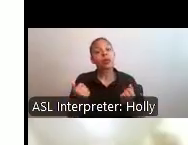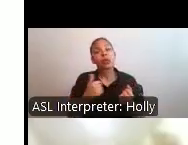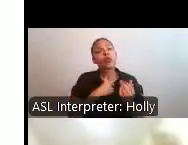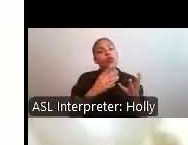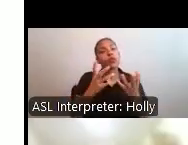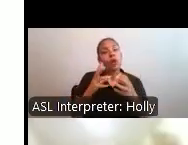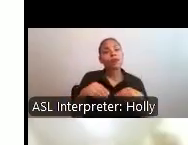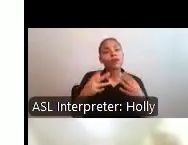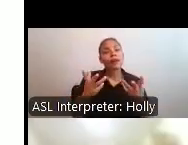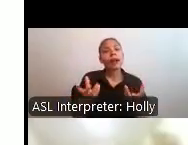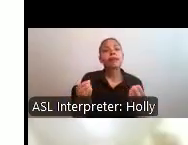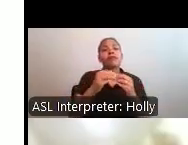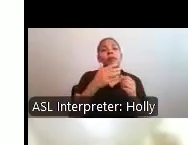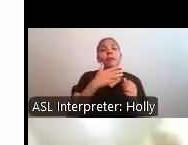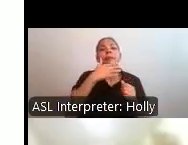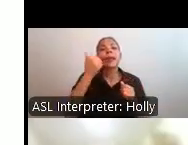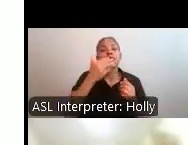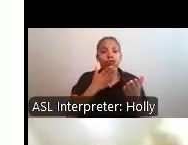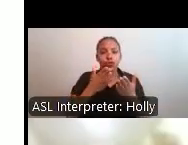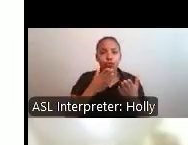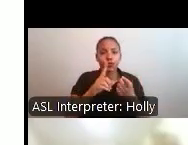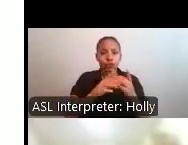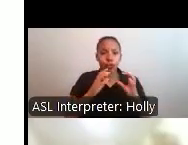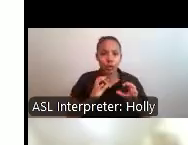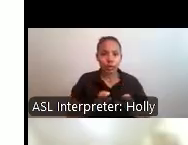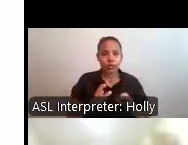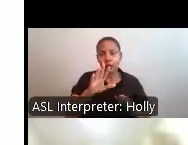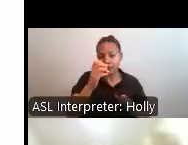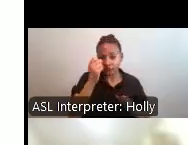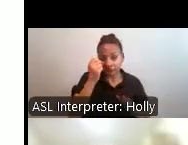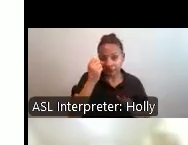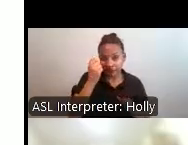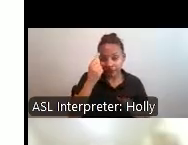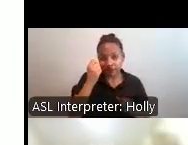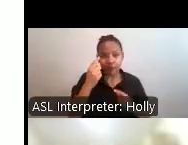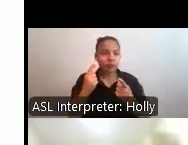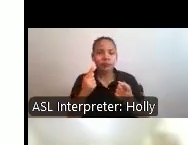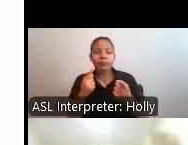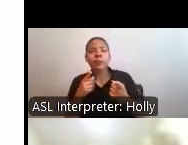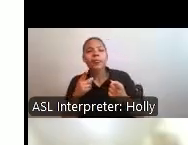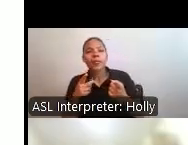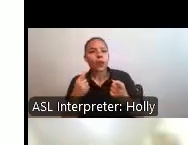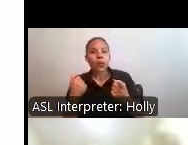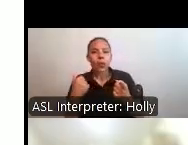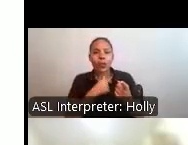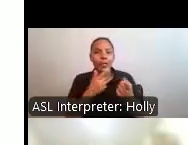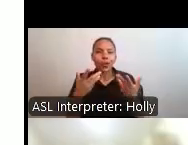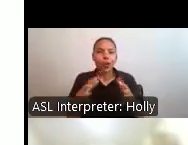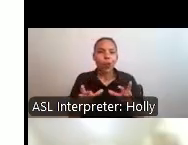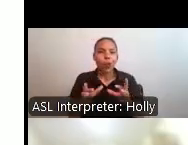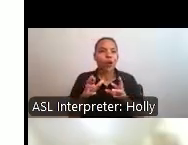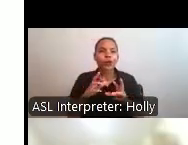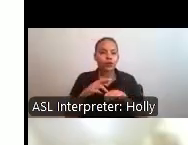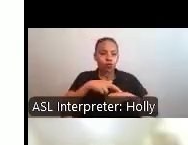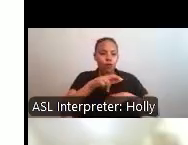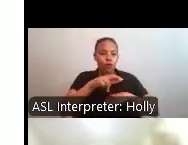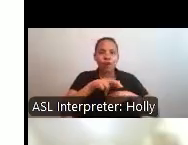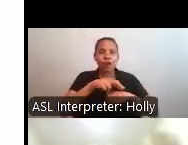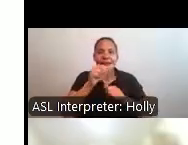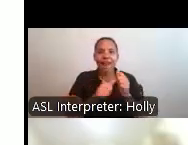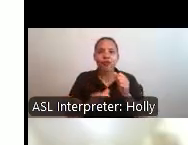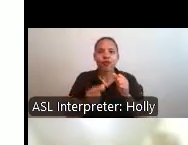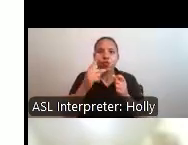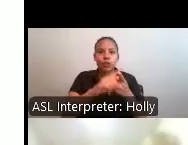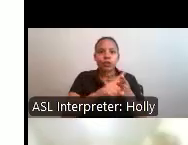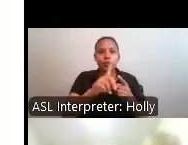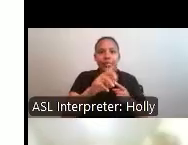any staff can provide this information to somebody they're working with rather than referring everyone just to one person. So we're not funneling everybody to the DRC.